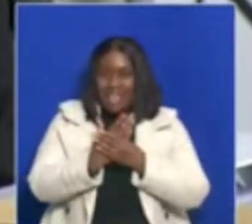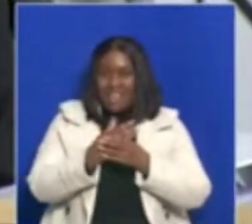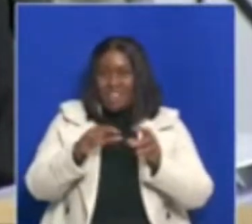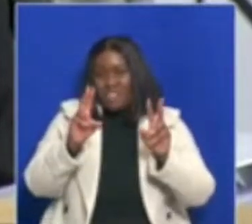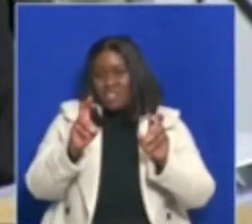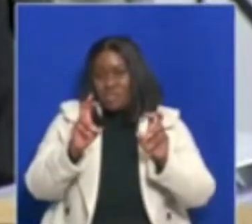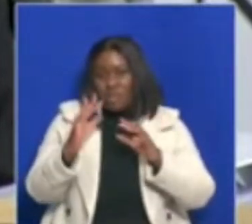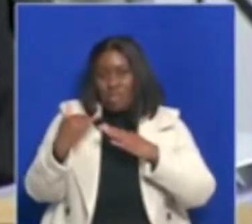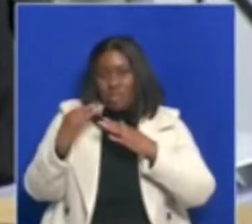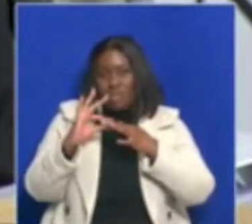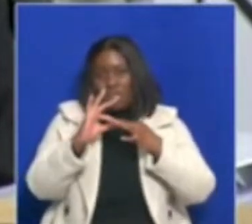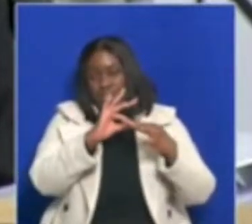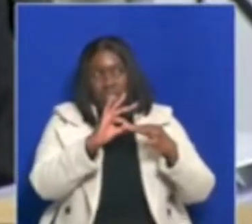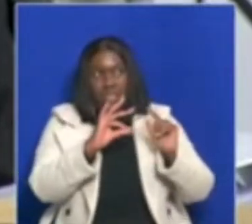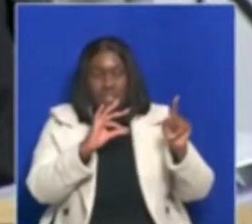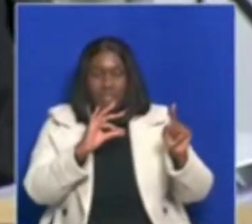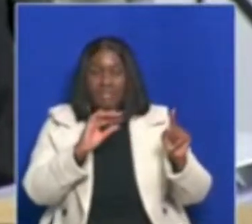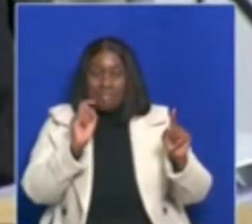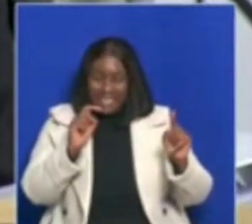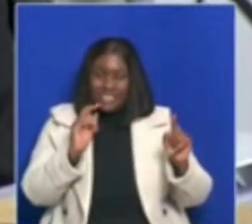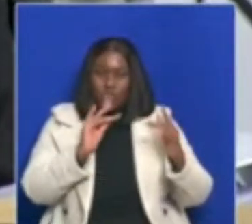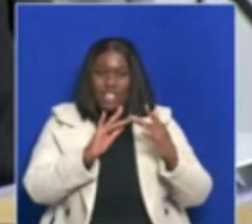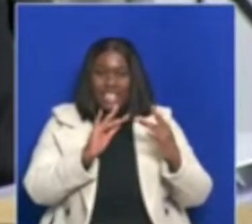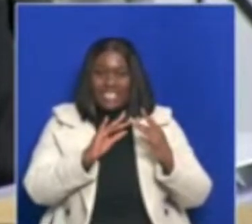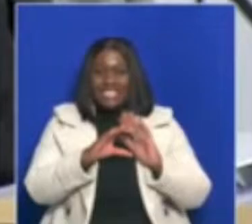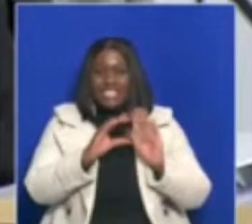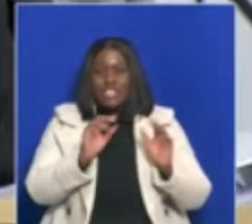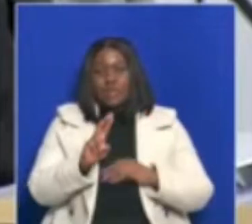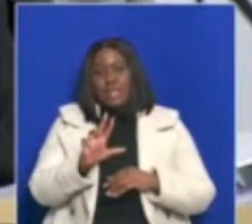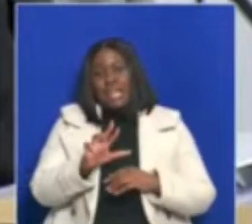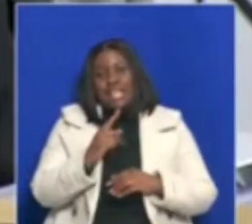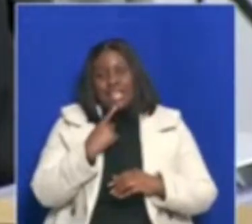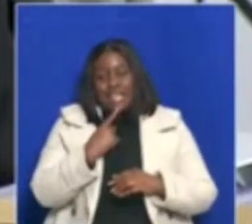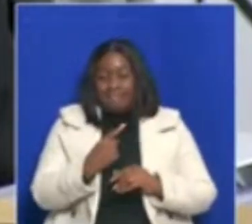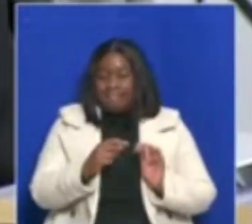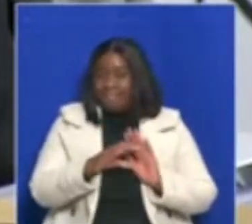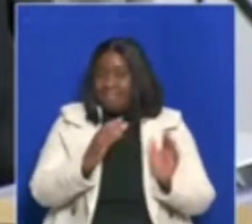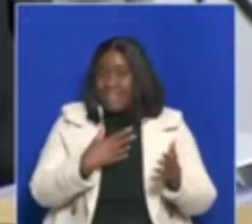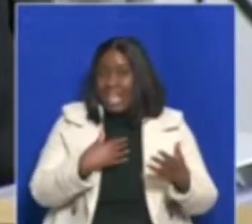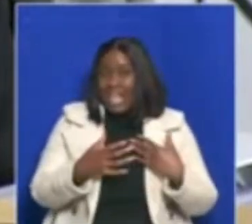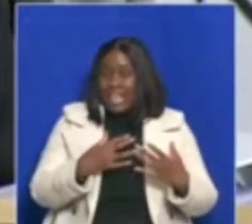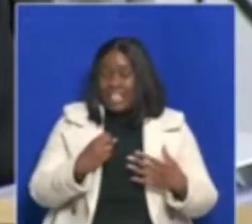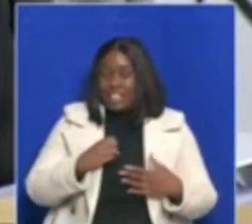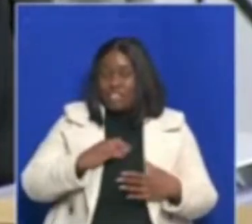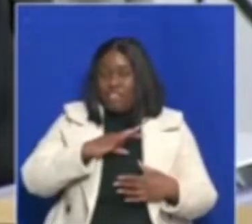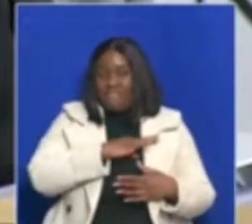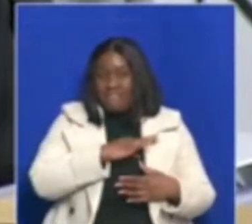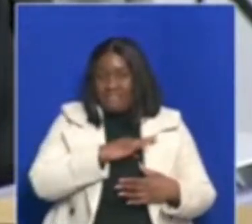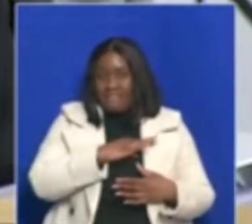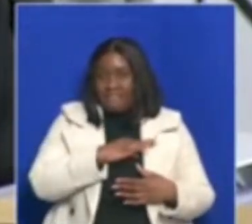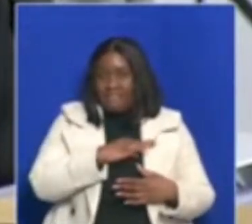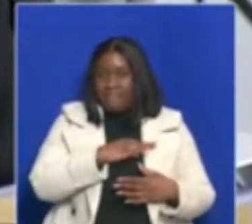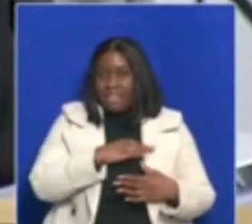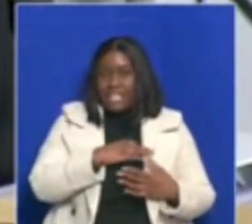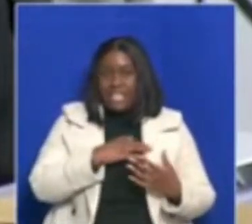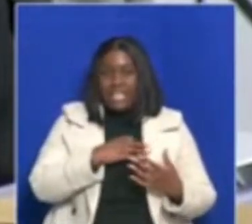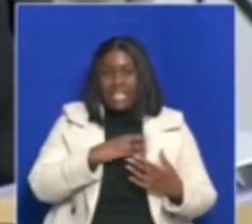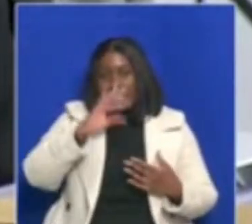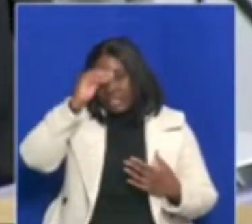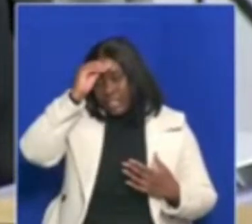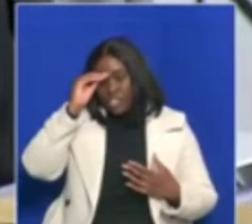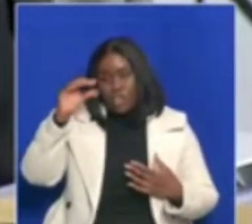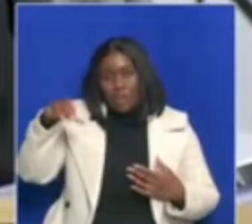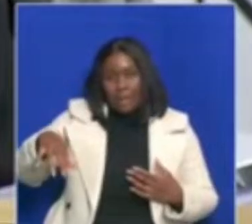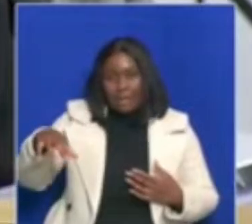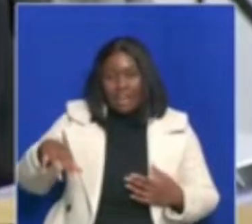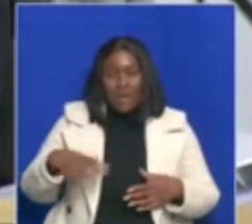Section 29 of the IPID Act indicates that any member, the station commander or any member must